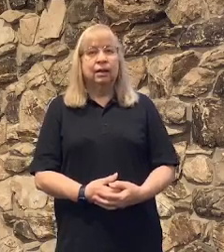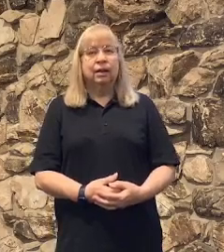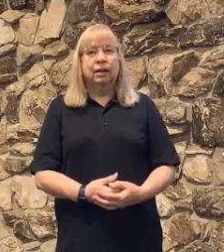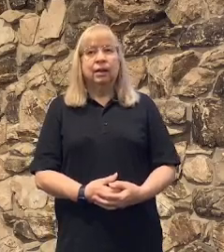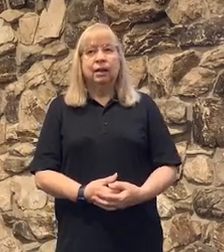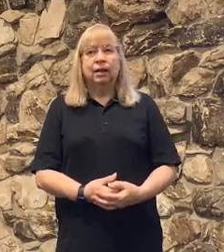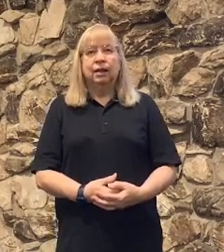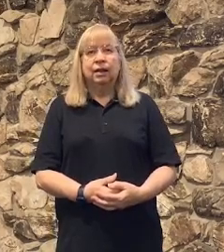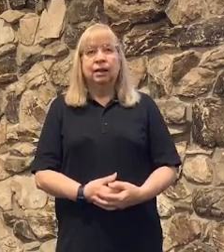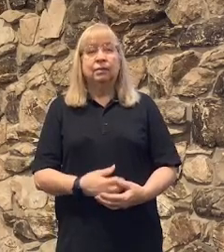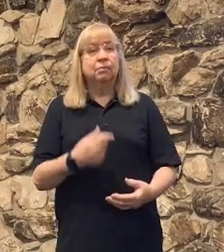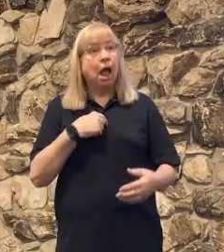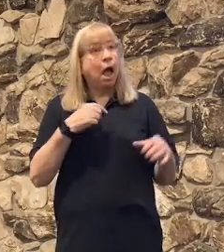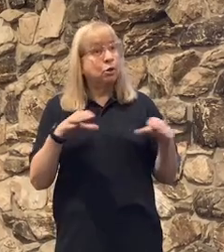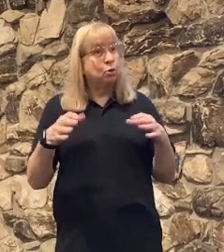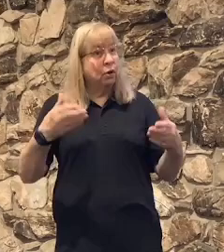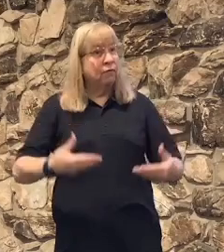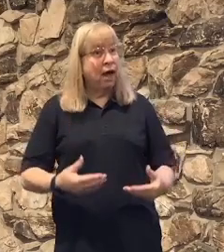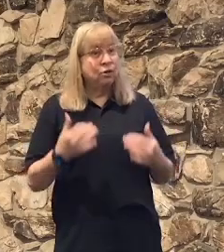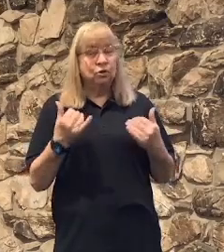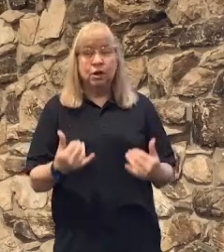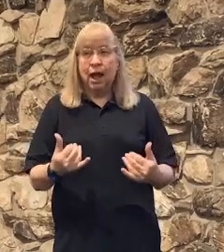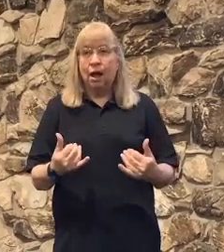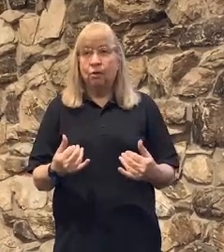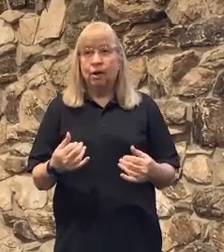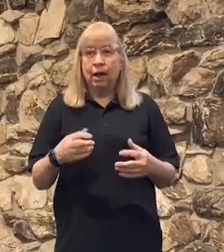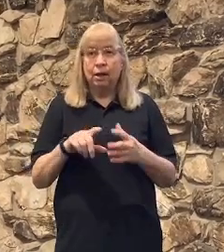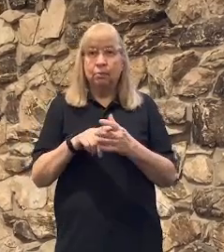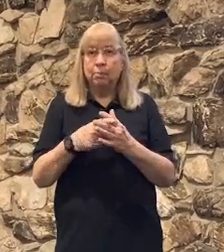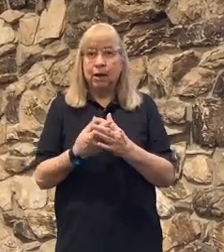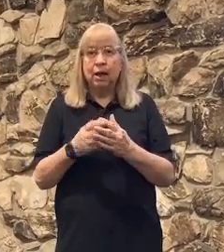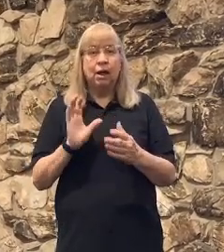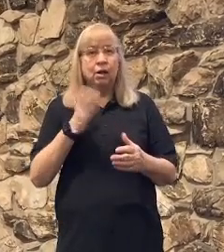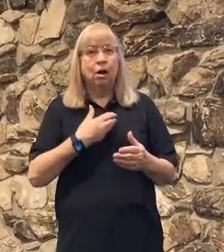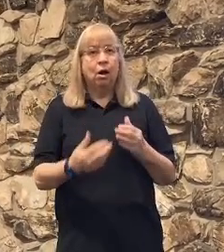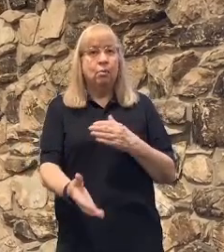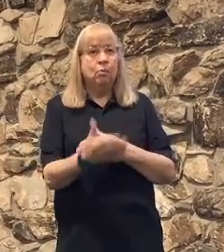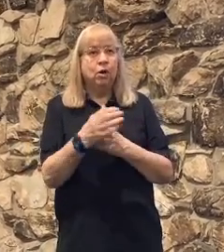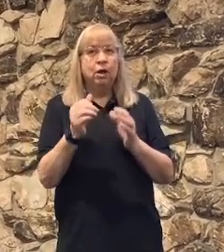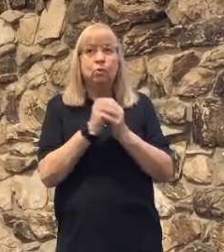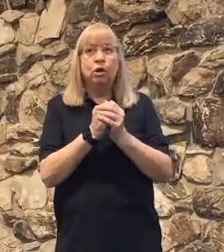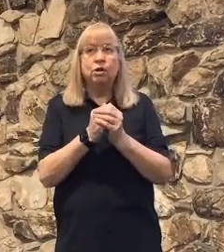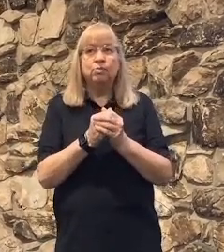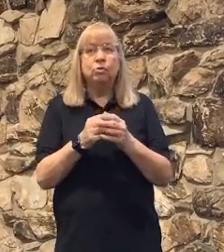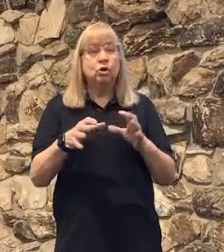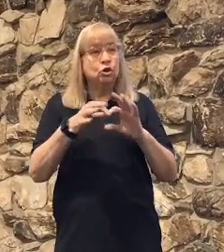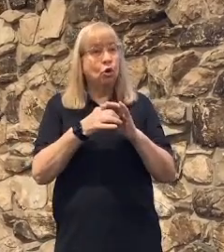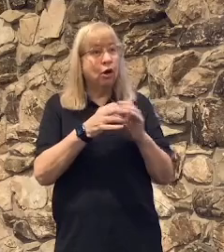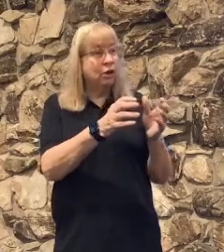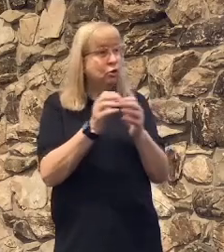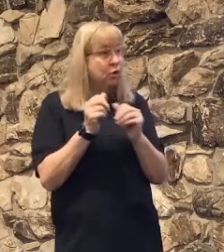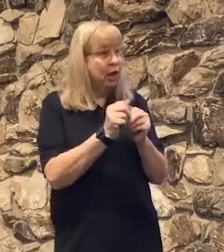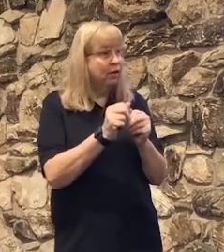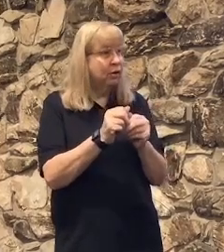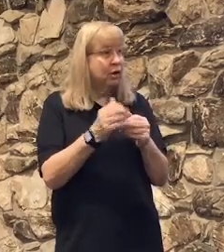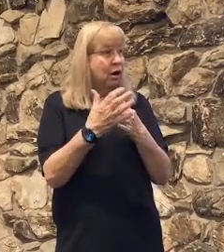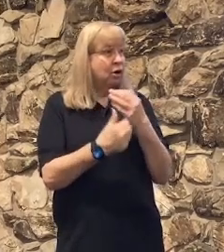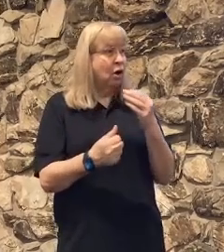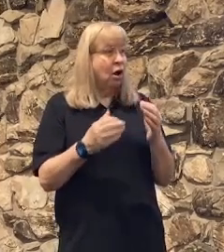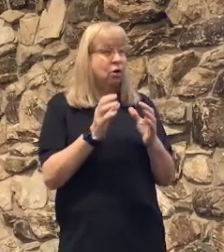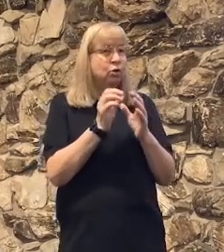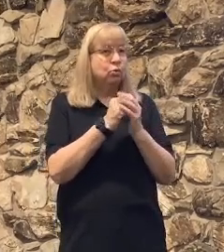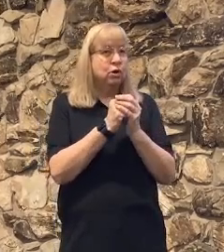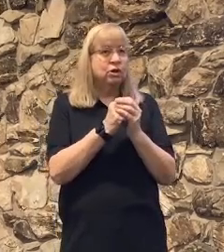I do invite you now, as we begin our morning worship, to join together in our call to